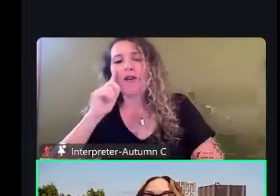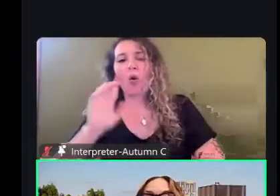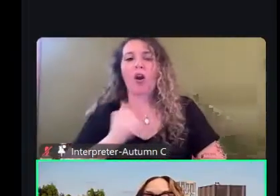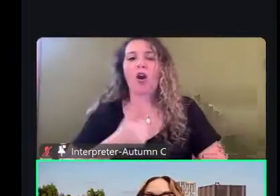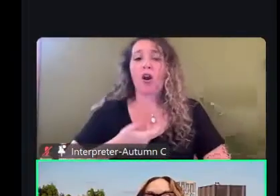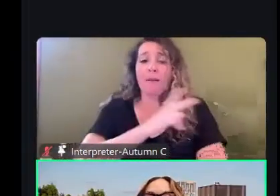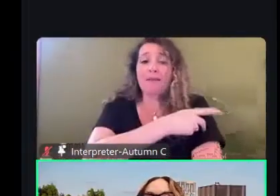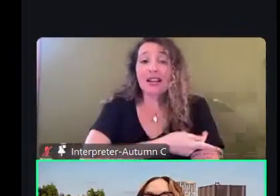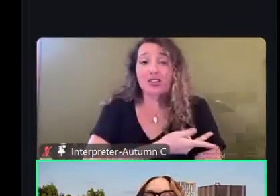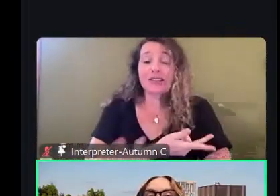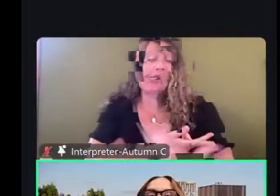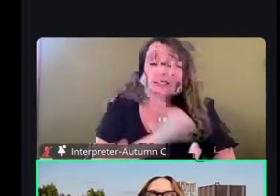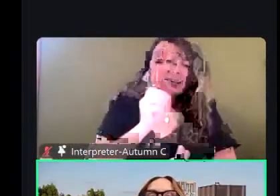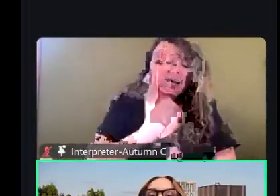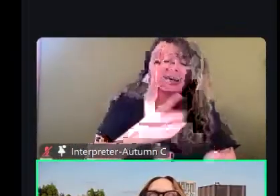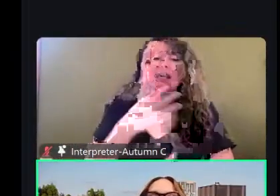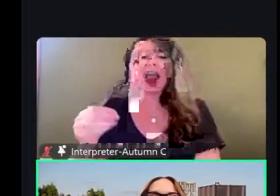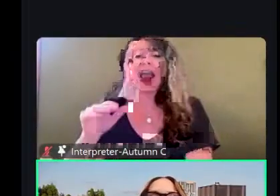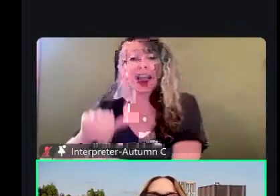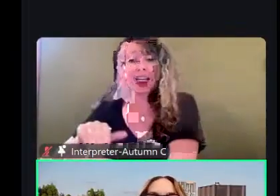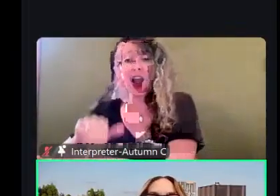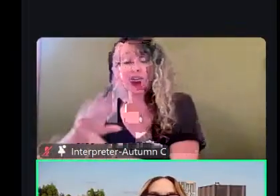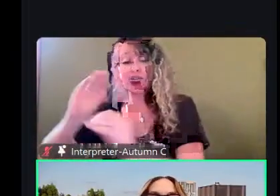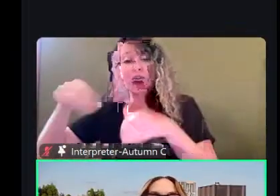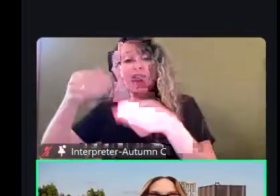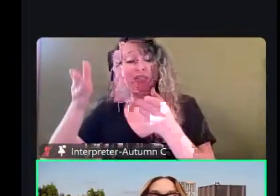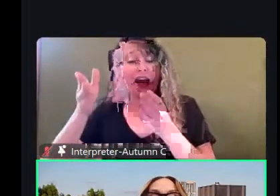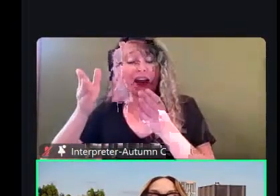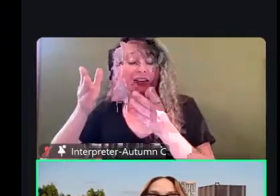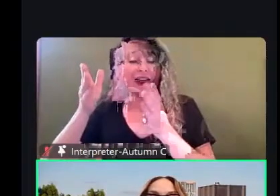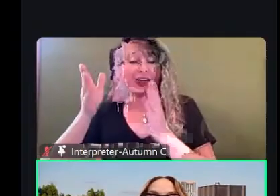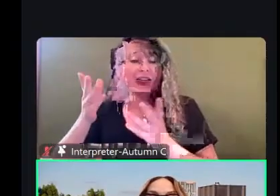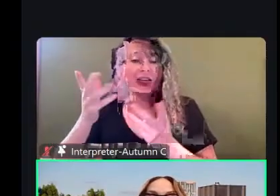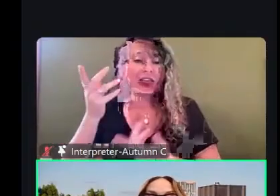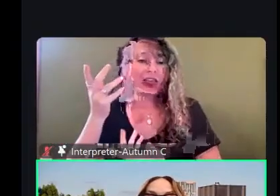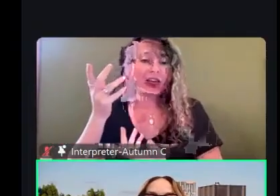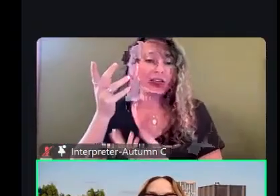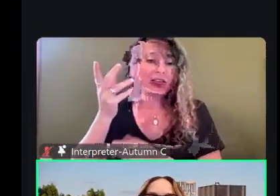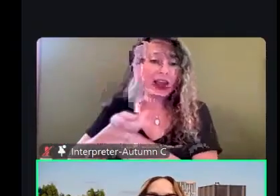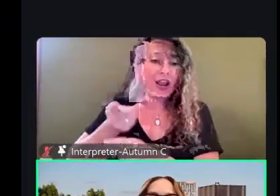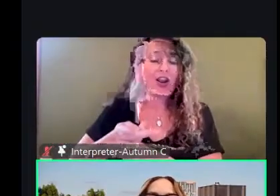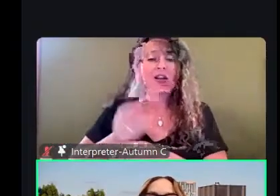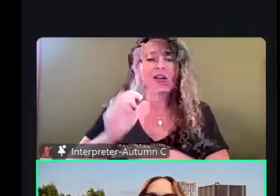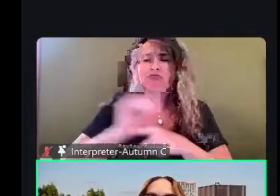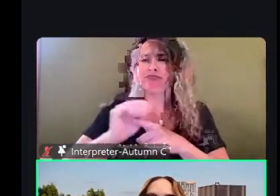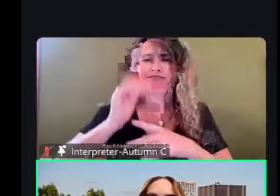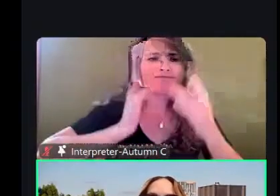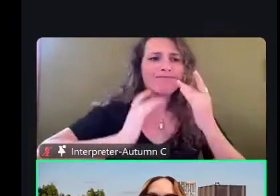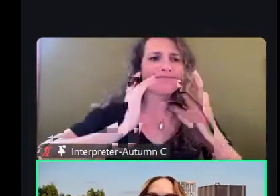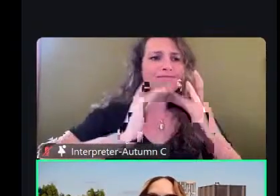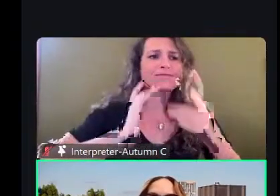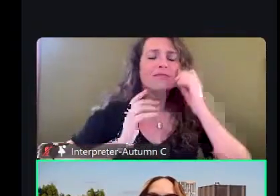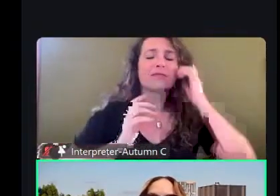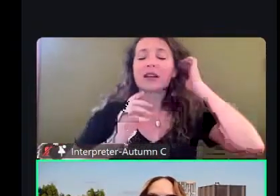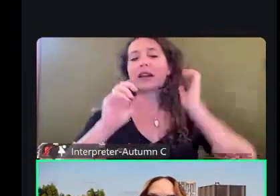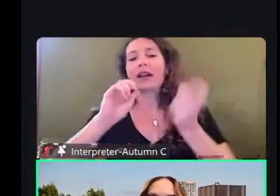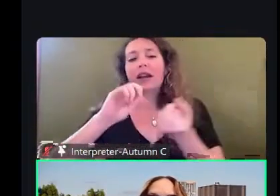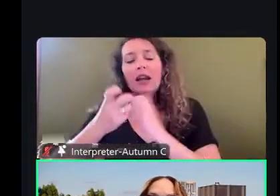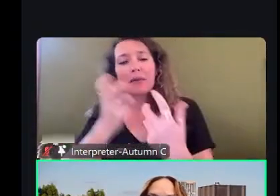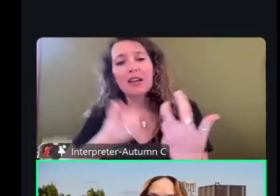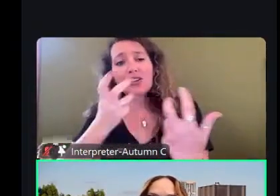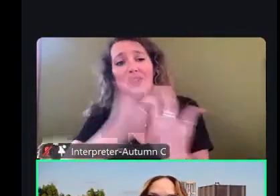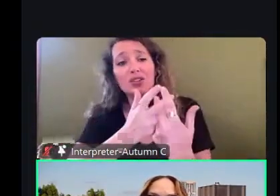as well as us providers who are providing this care. There are training gaps in communication and accommodations to meet